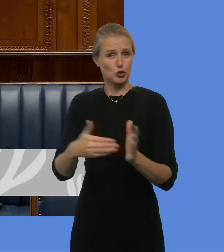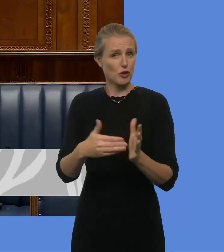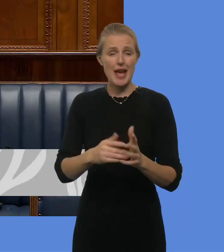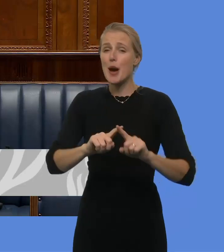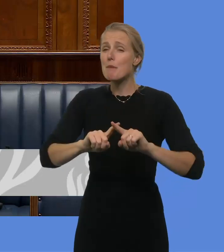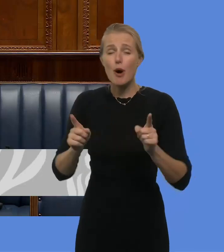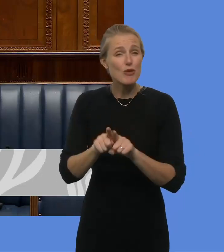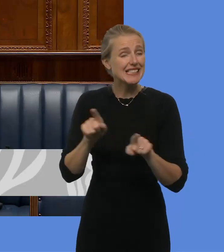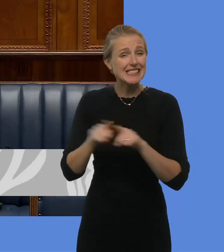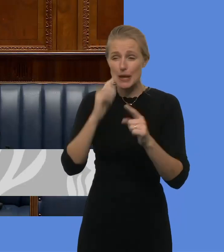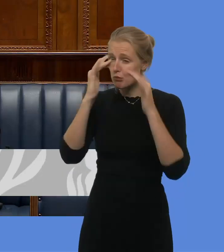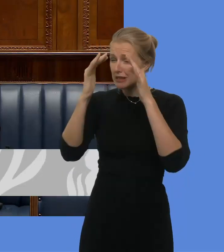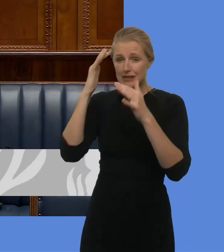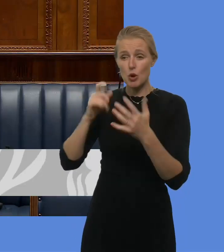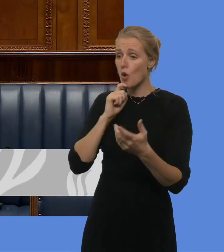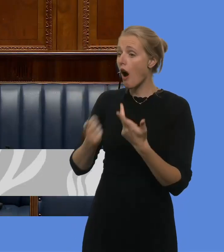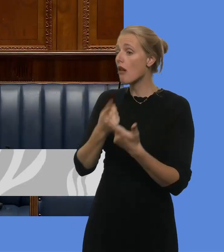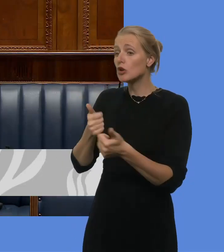special educational and support needs.